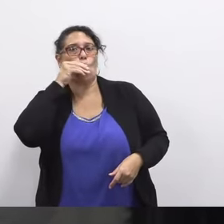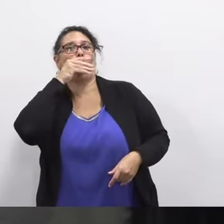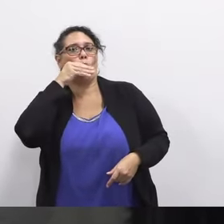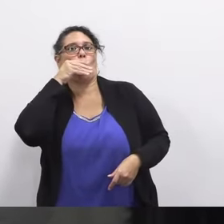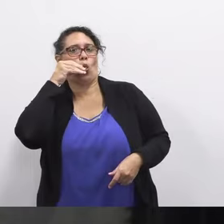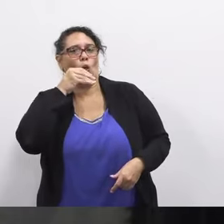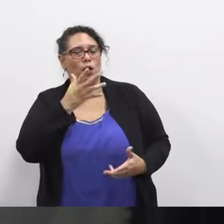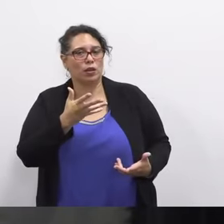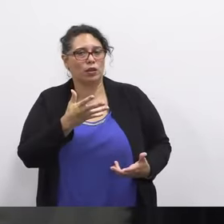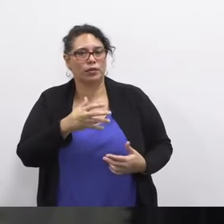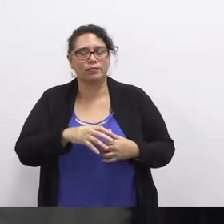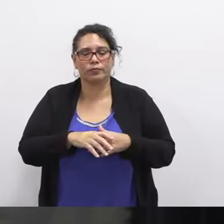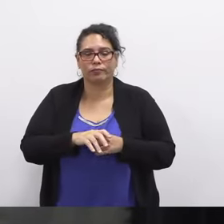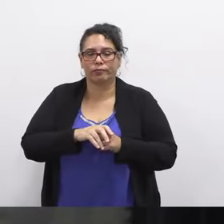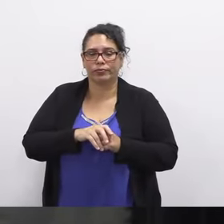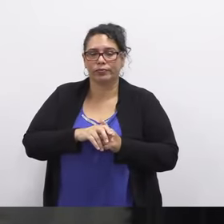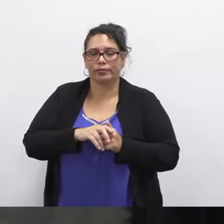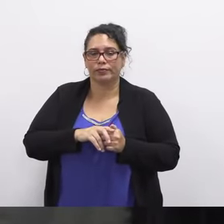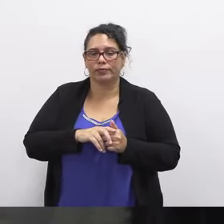All right. And so,